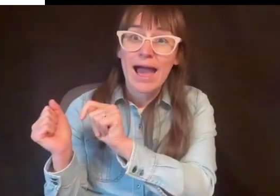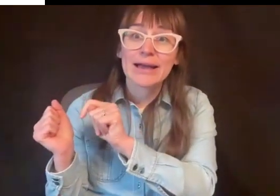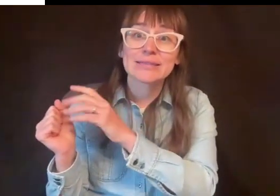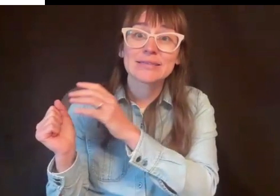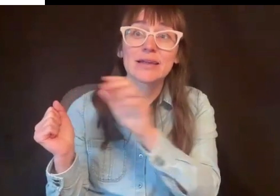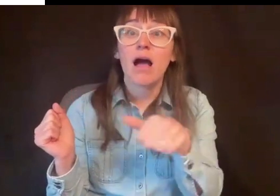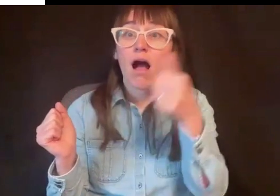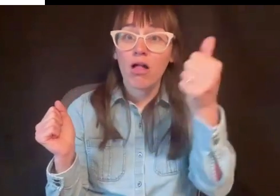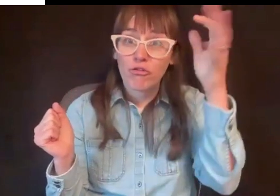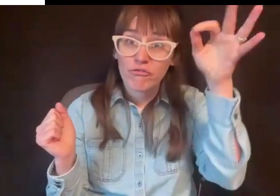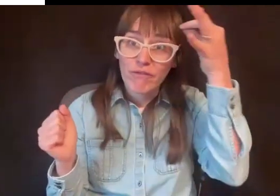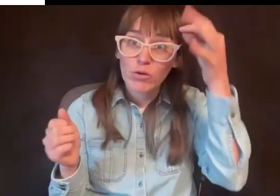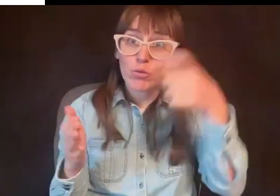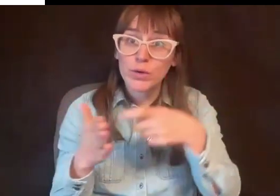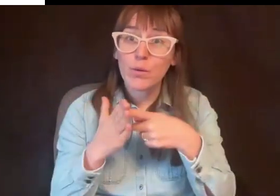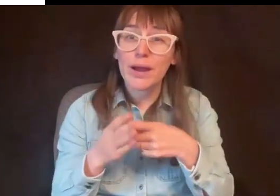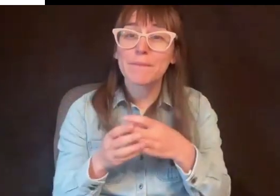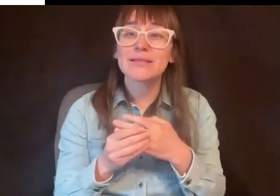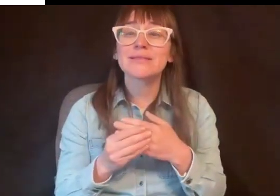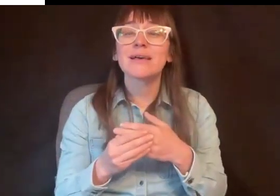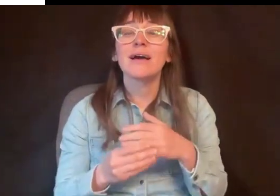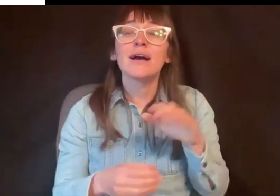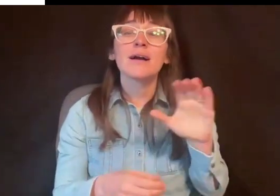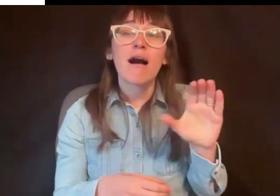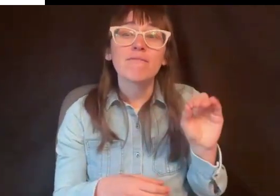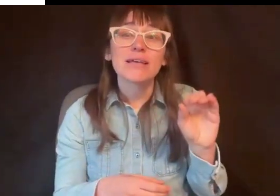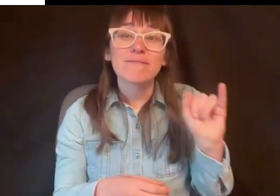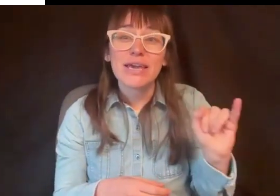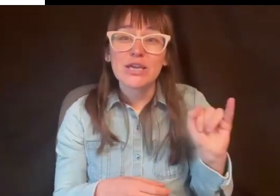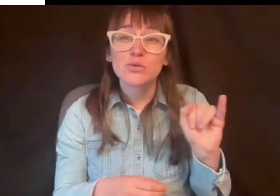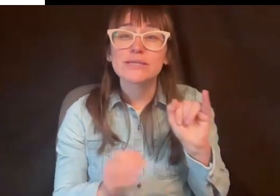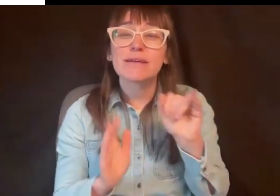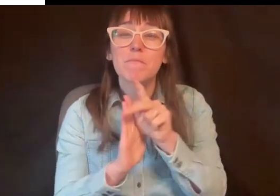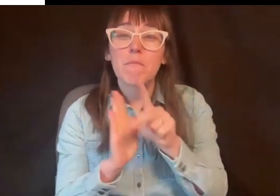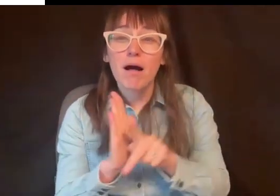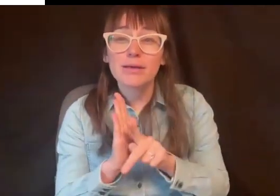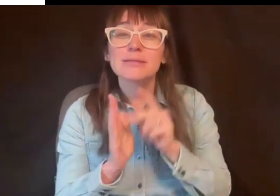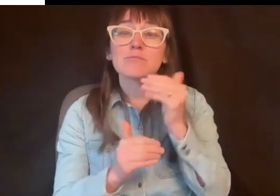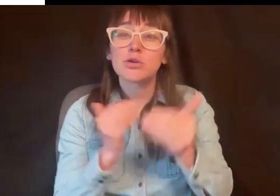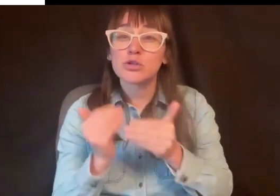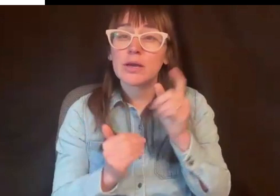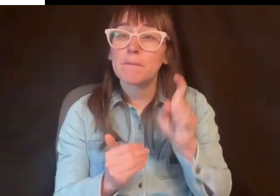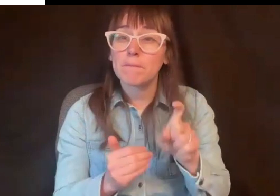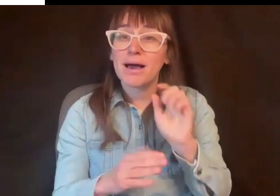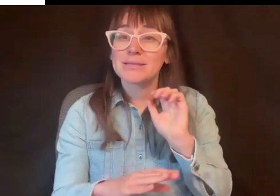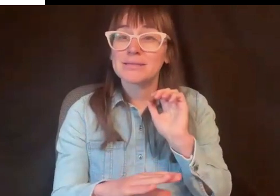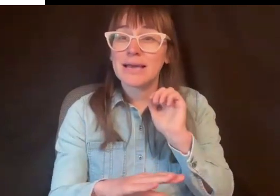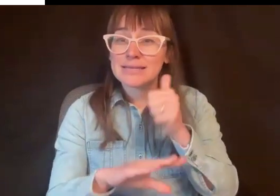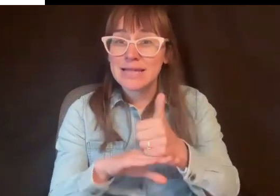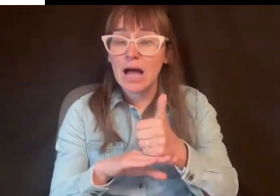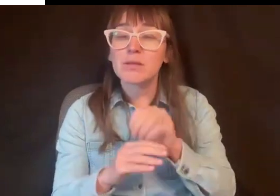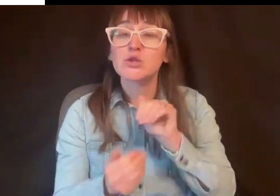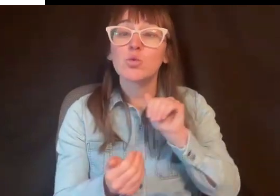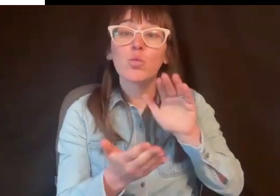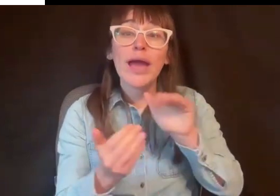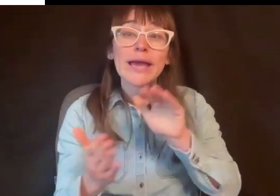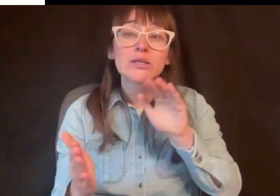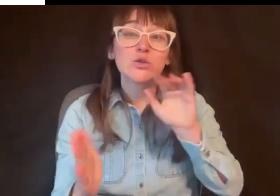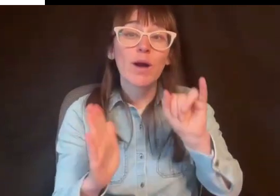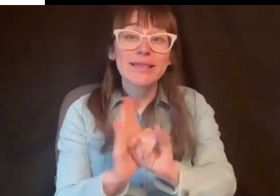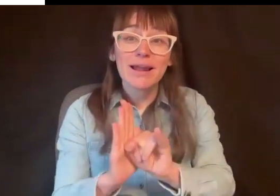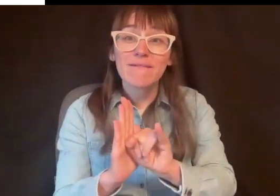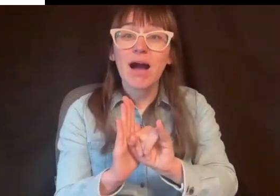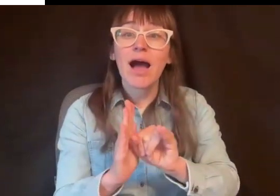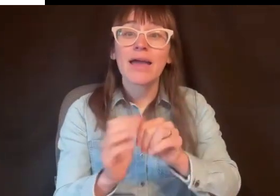federal requirements. Conflict of interest policies and procedures must establish mechanisms to identify, avoid,